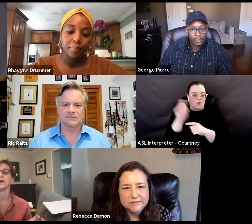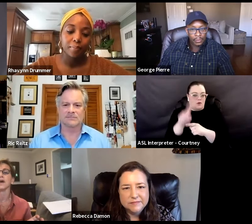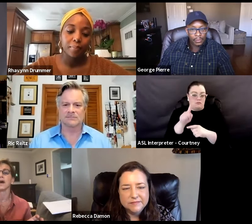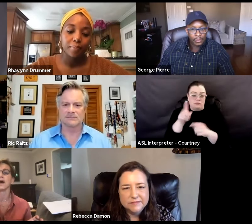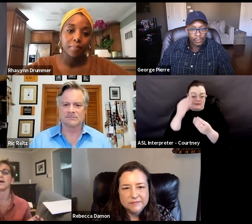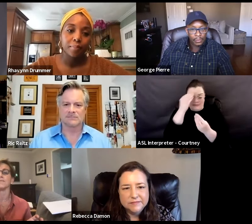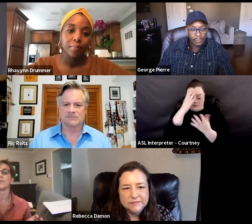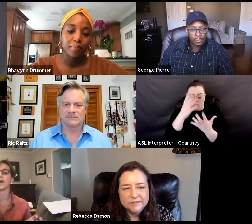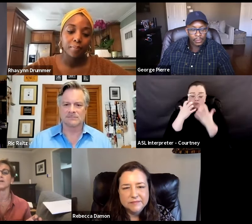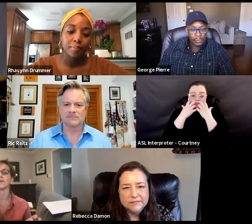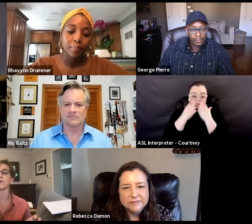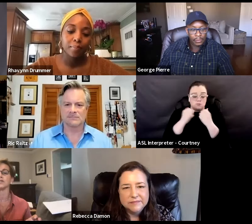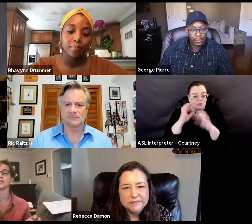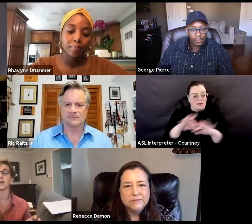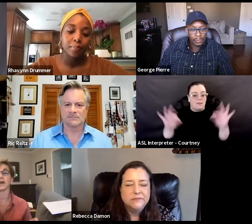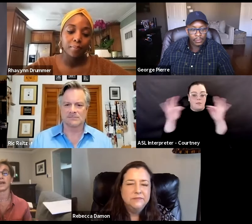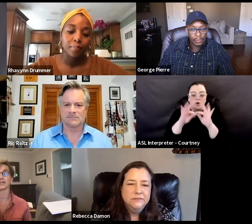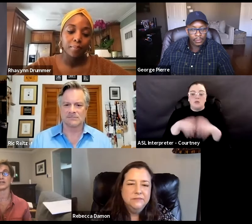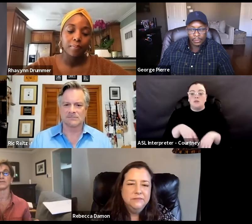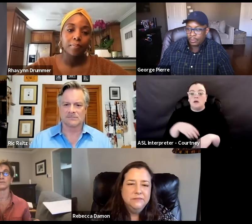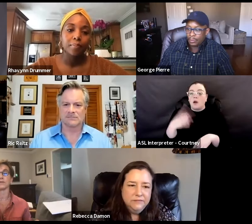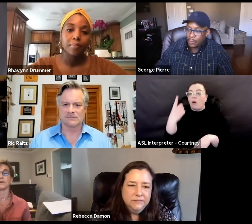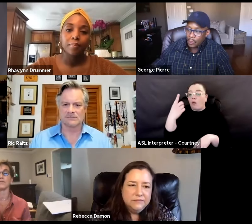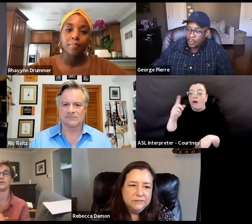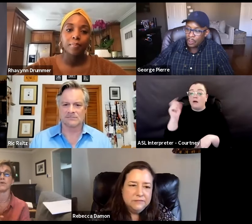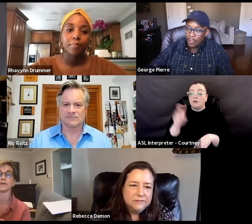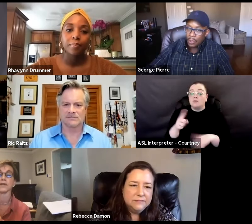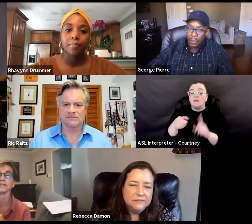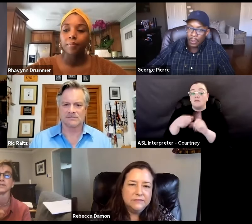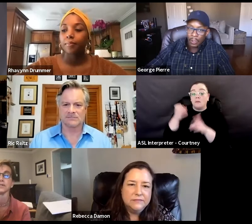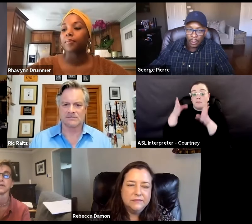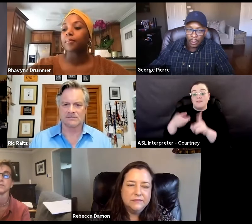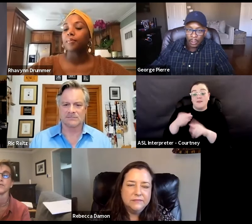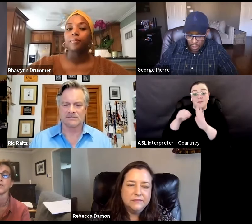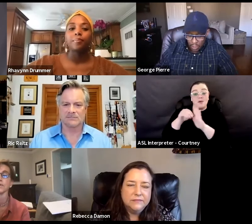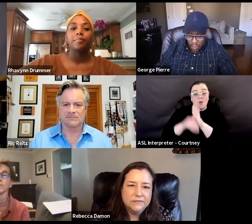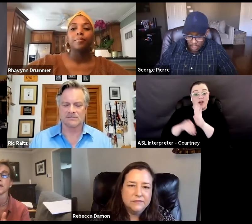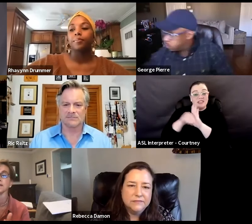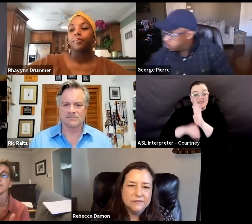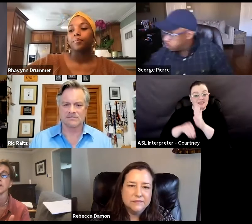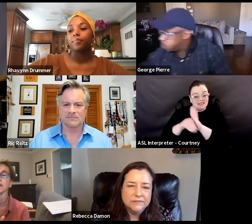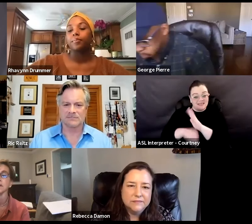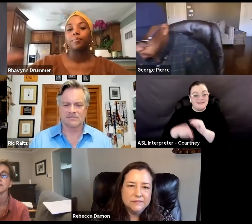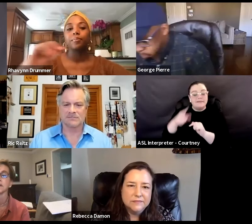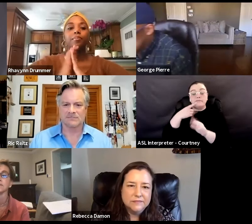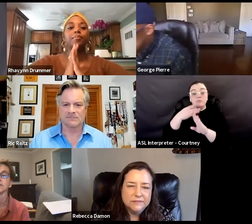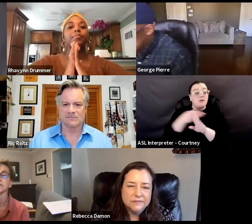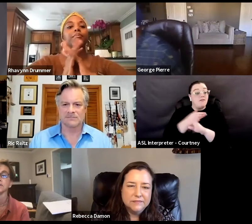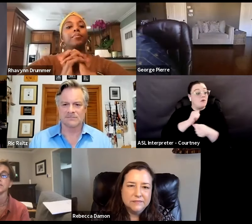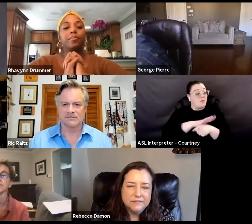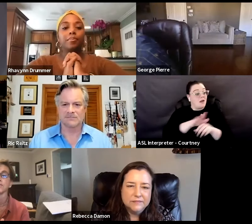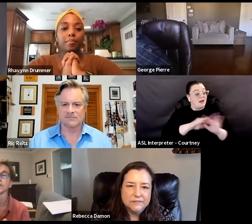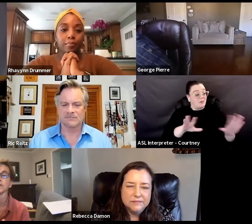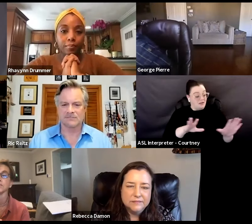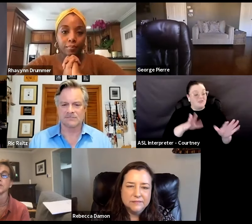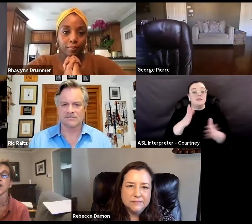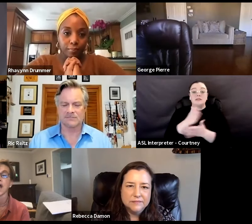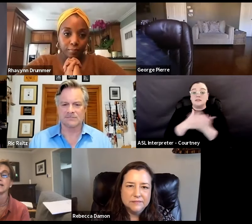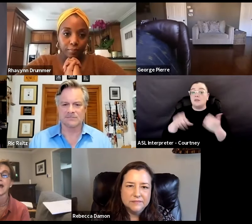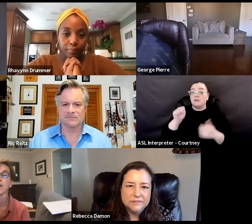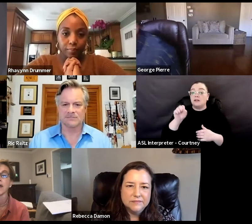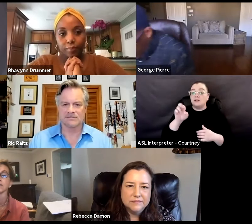invaluable. One of the questions I got actually is from somebody from New Orleans. She says, before the pandemic, some series in New Orleans